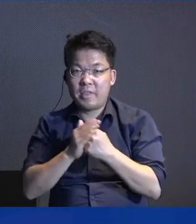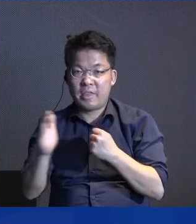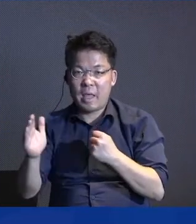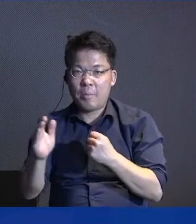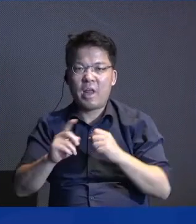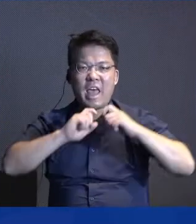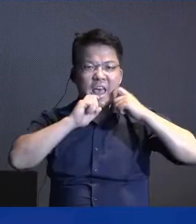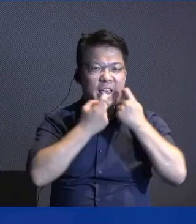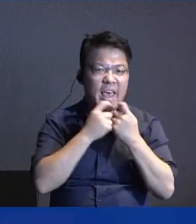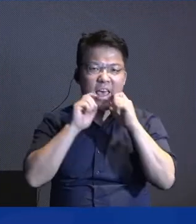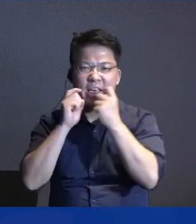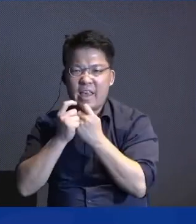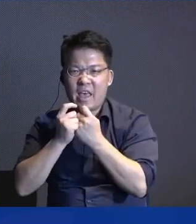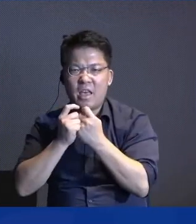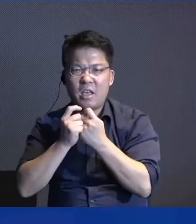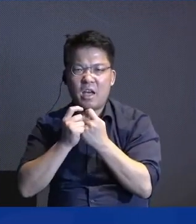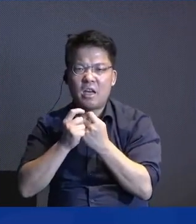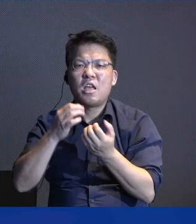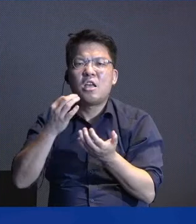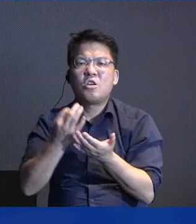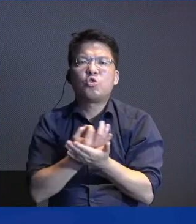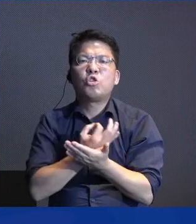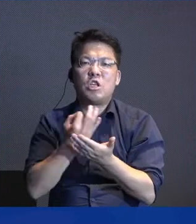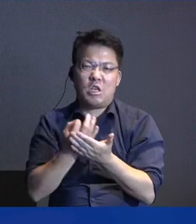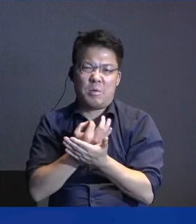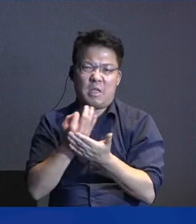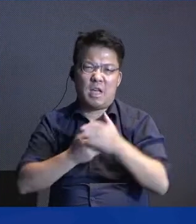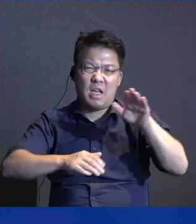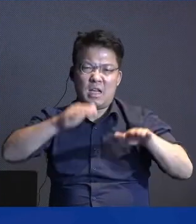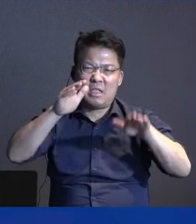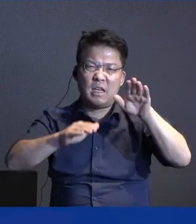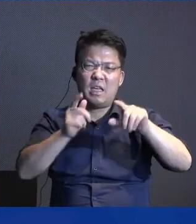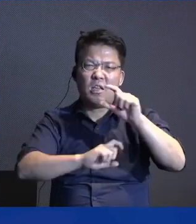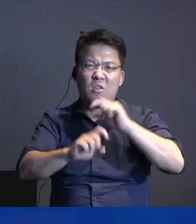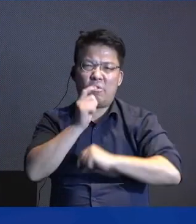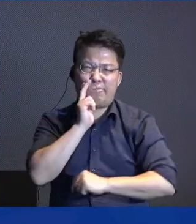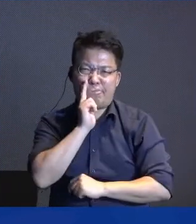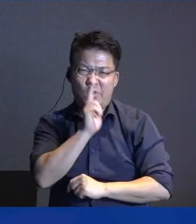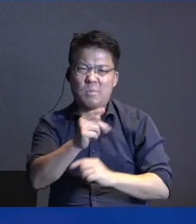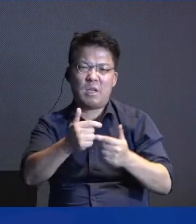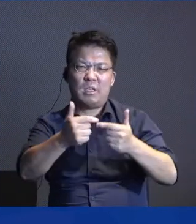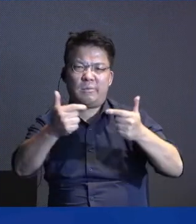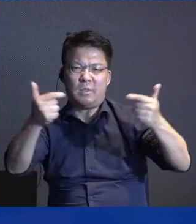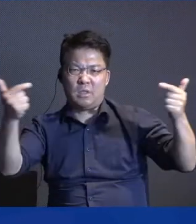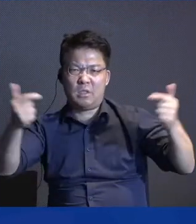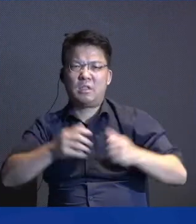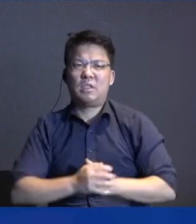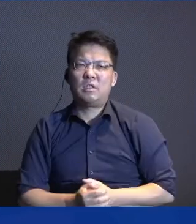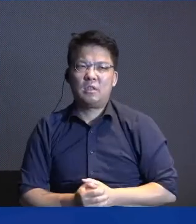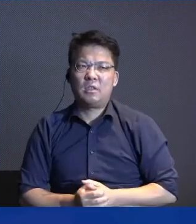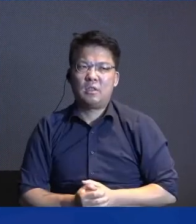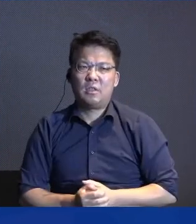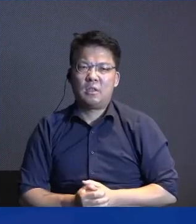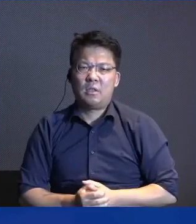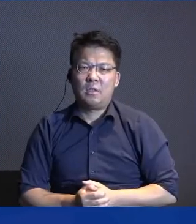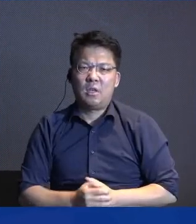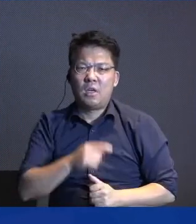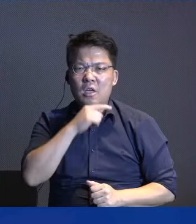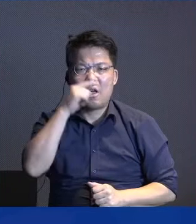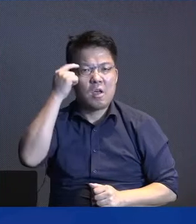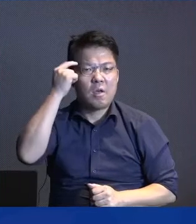psychological well-being of older adults appeared to decrease over the course of the pandemic. So we may have